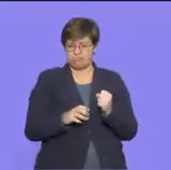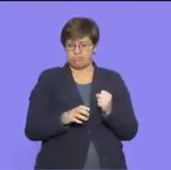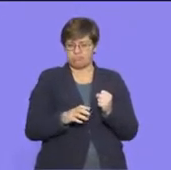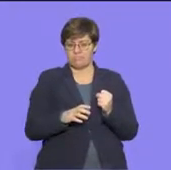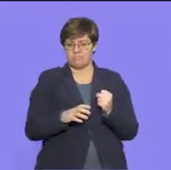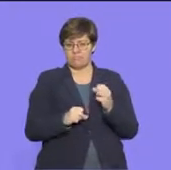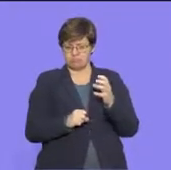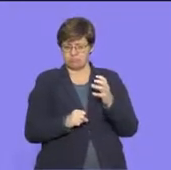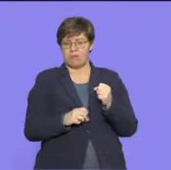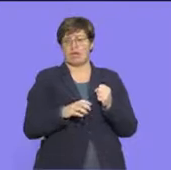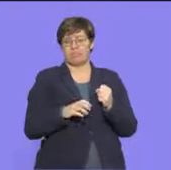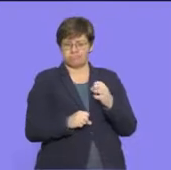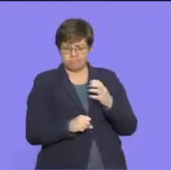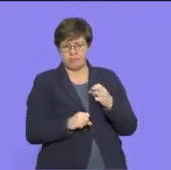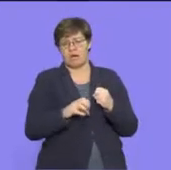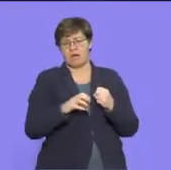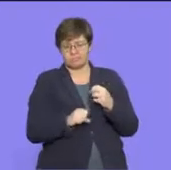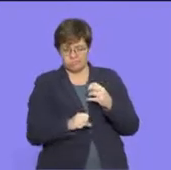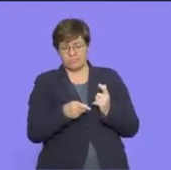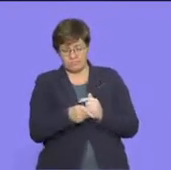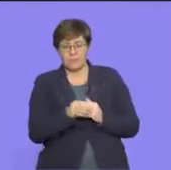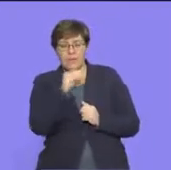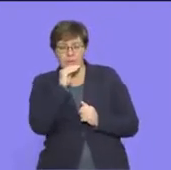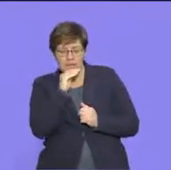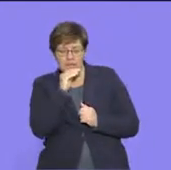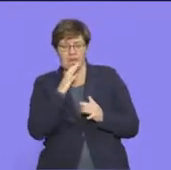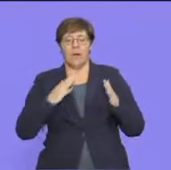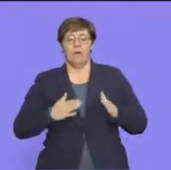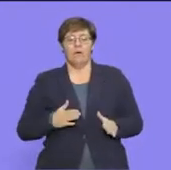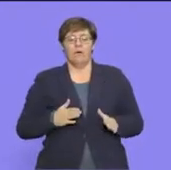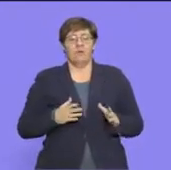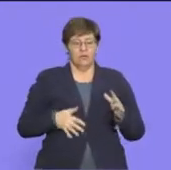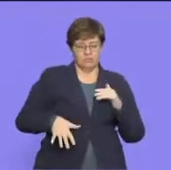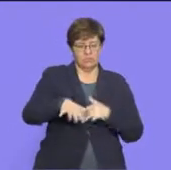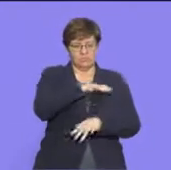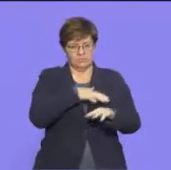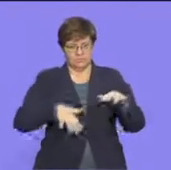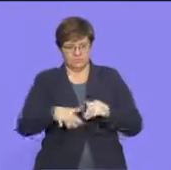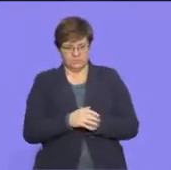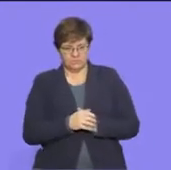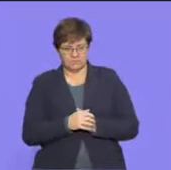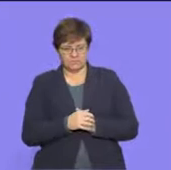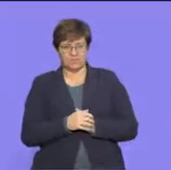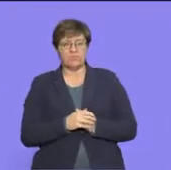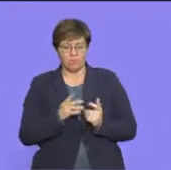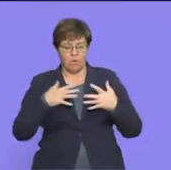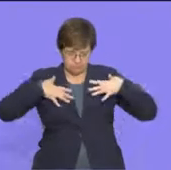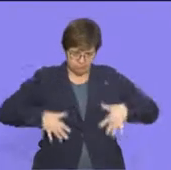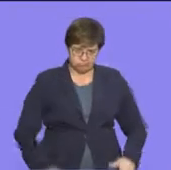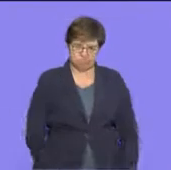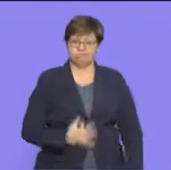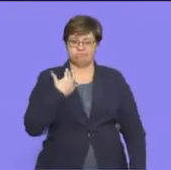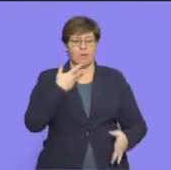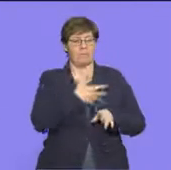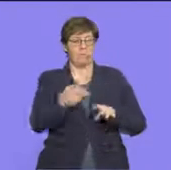driving force behind something to get something around the body. And what we're going to do is we're going to have blood.